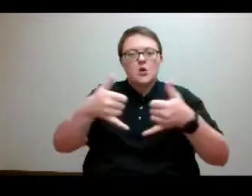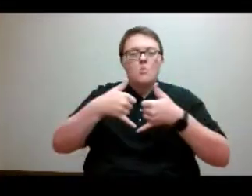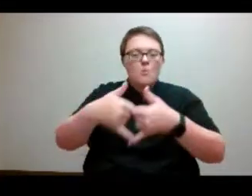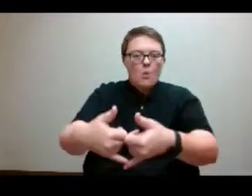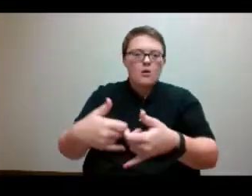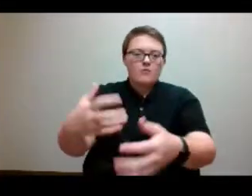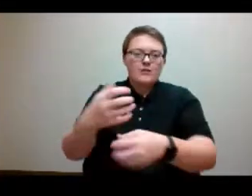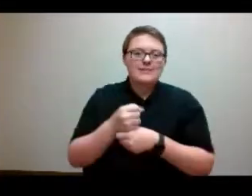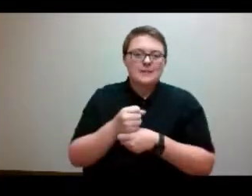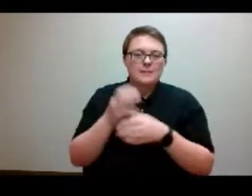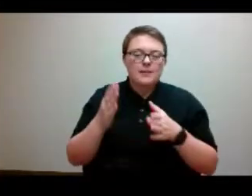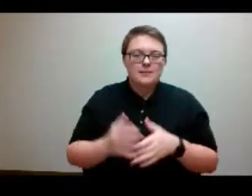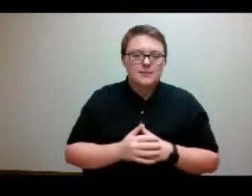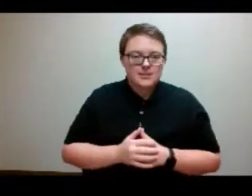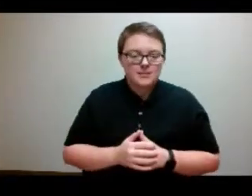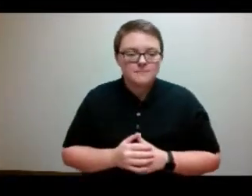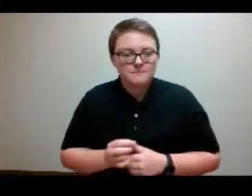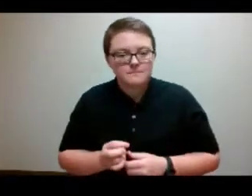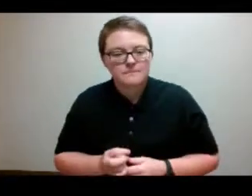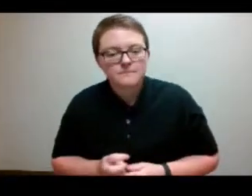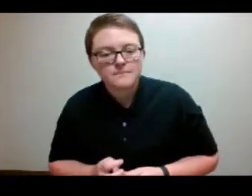Madison?